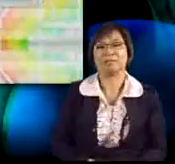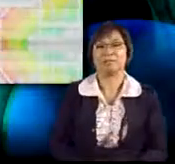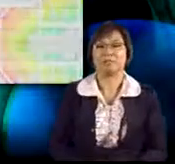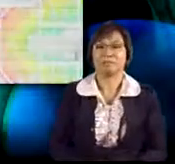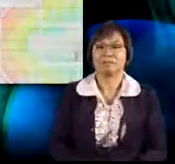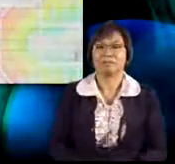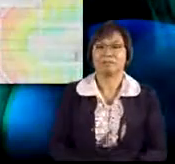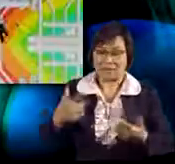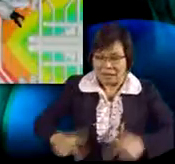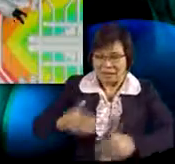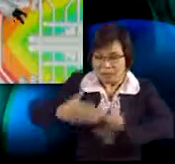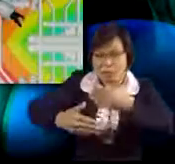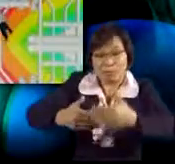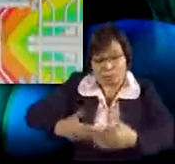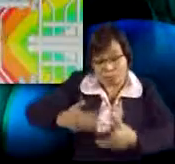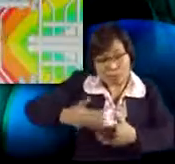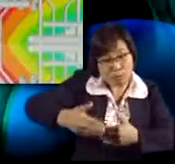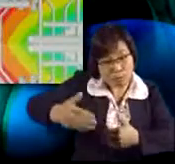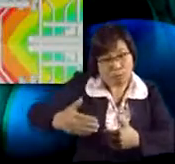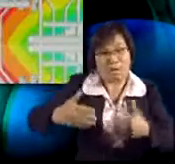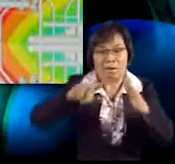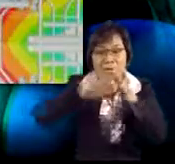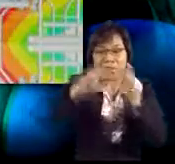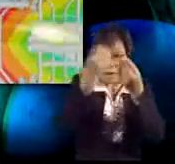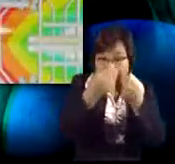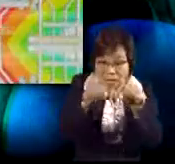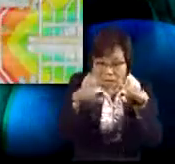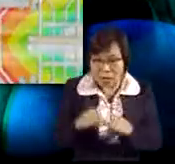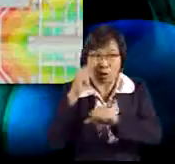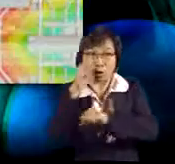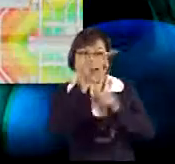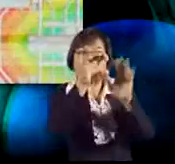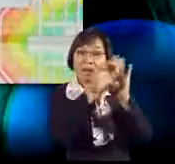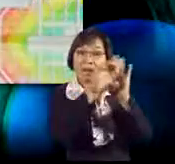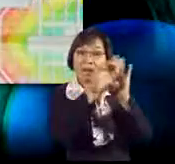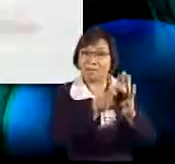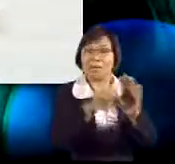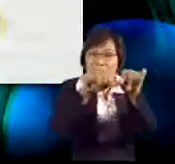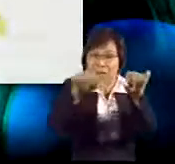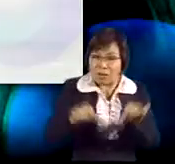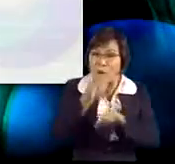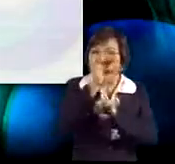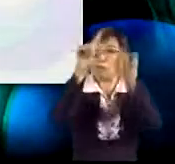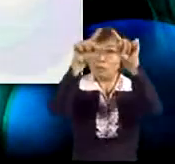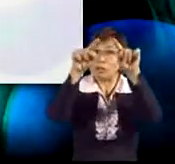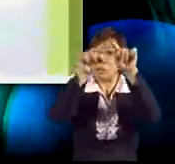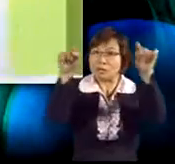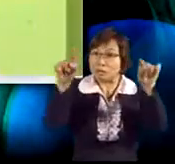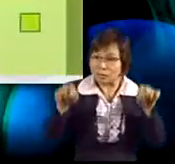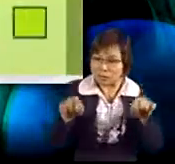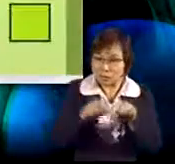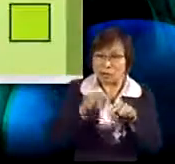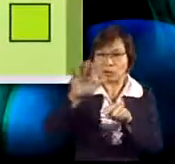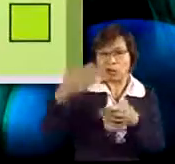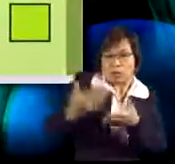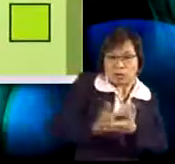Let's move on. We begin with how to calculate area. Look at the example. The area of a square is the floor area of your